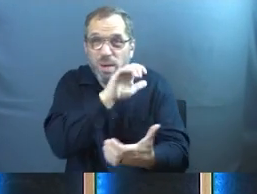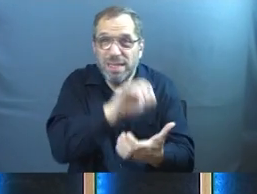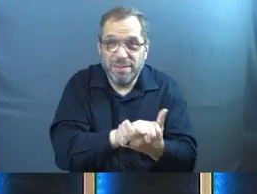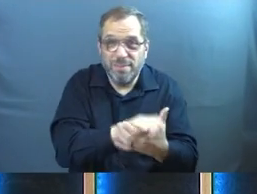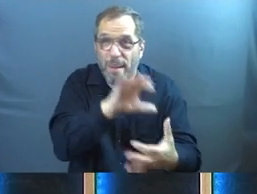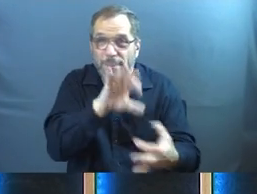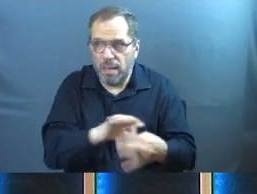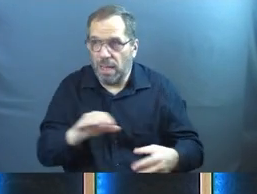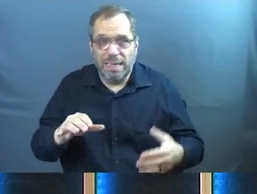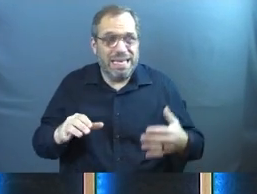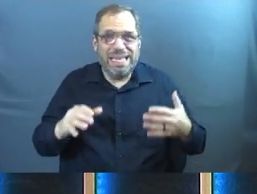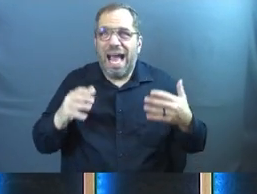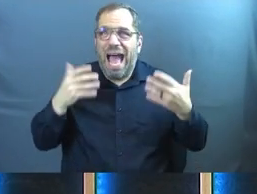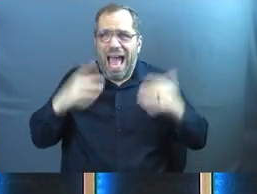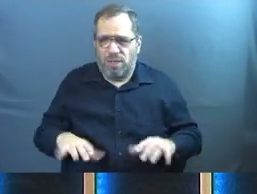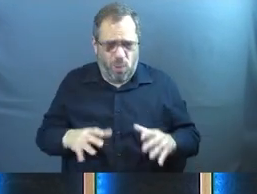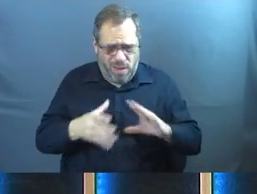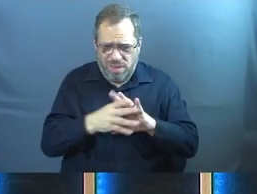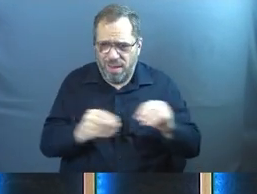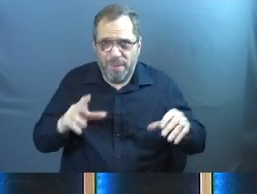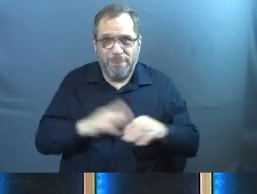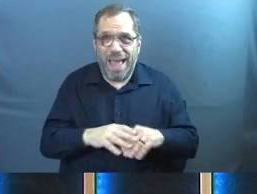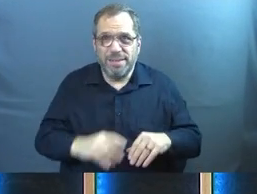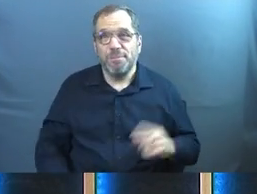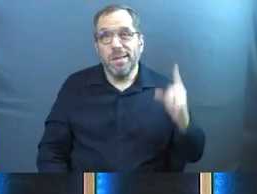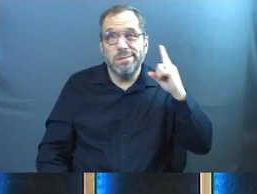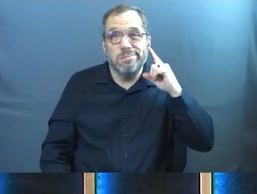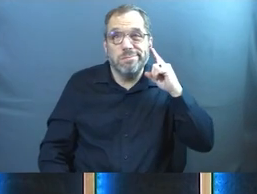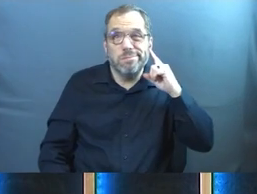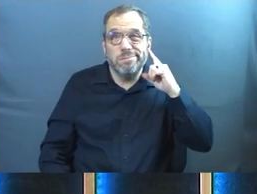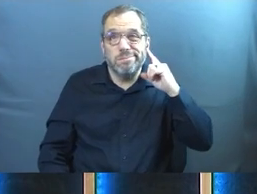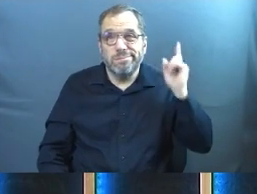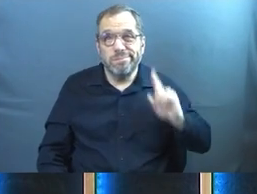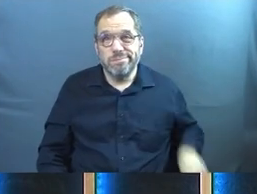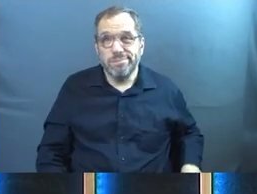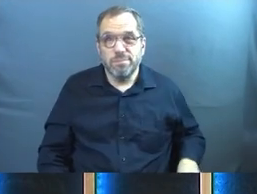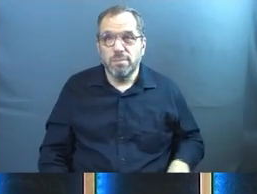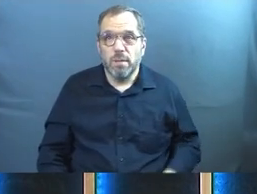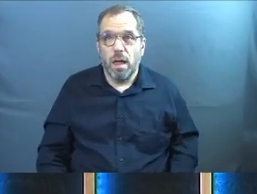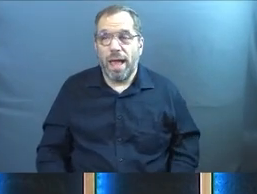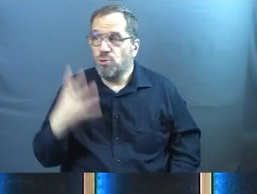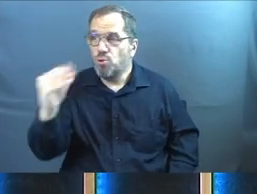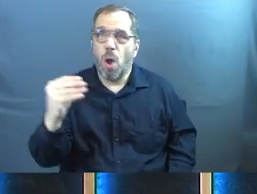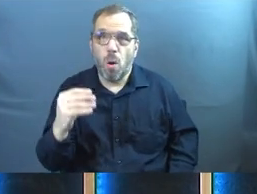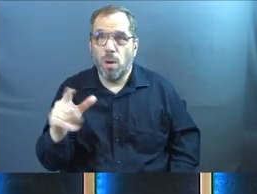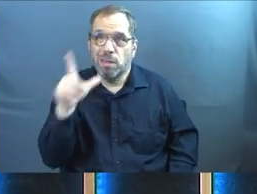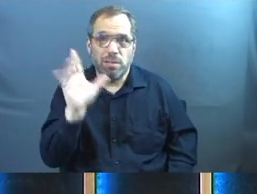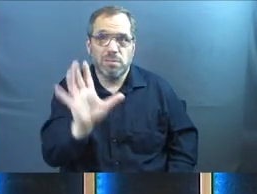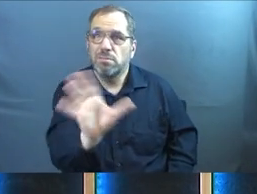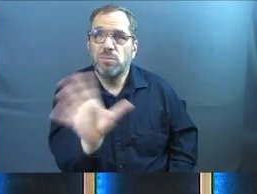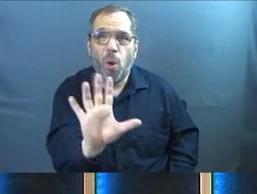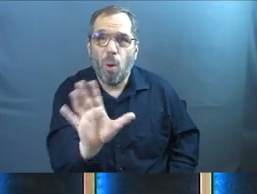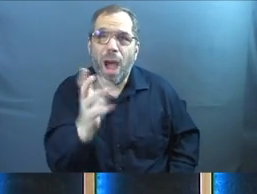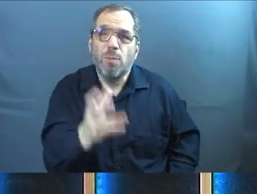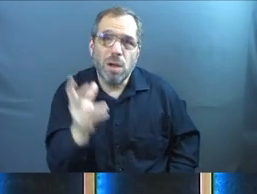relationship. I don't want this message to go in one ear and out the other and you go off to lunch.